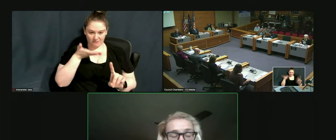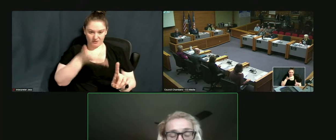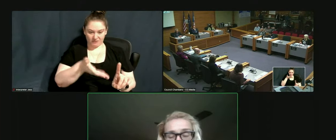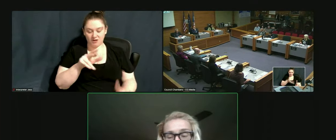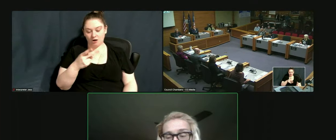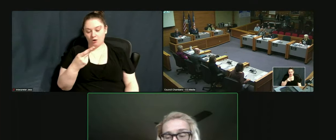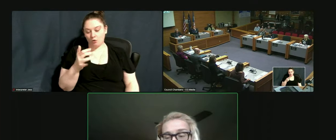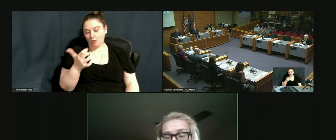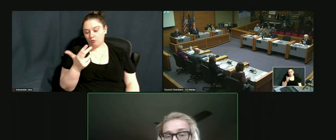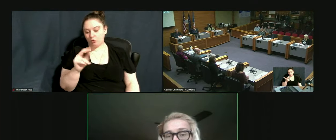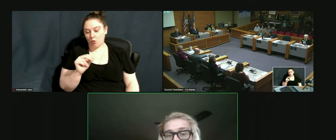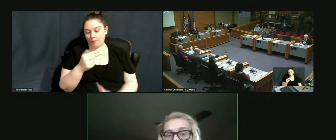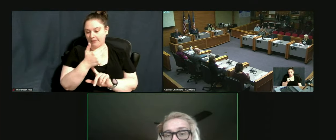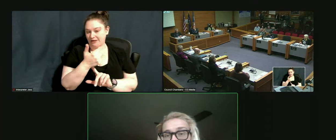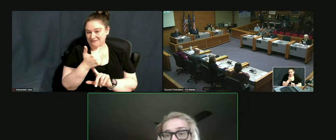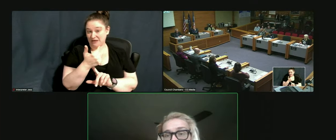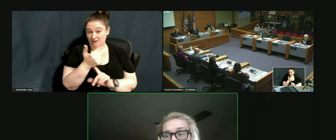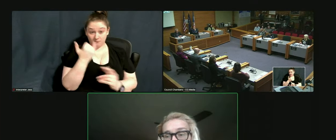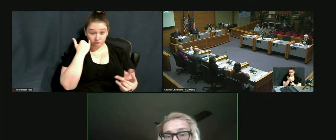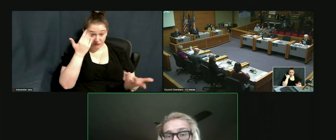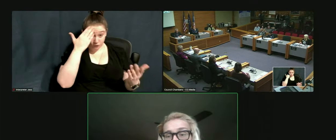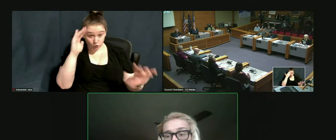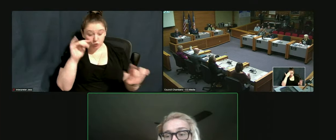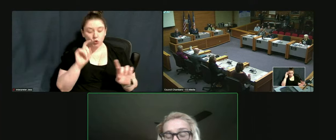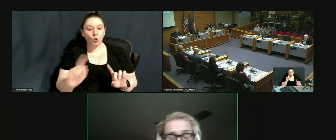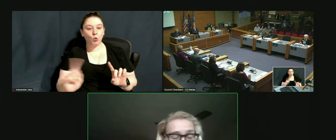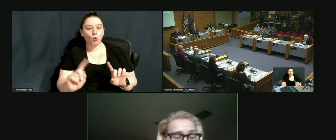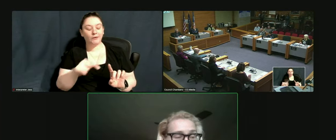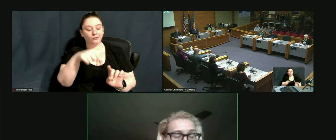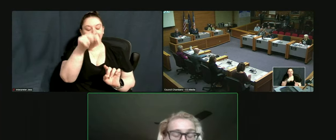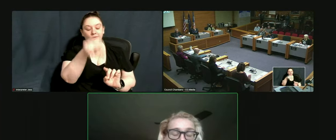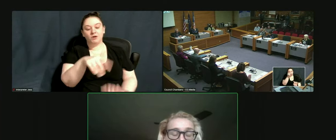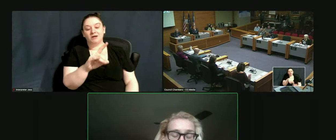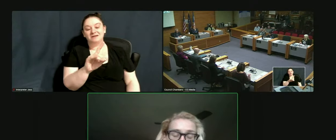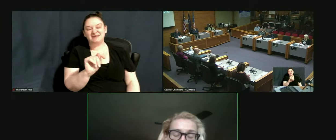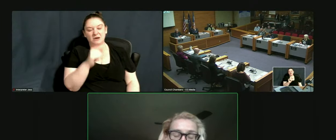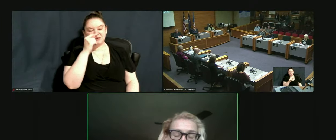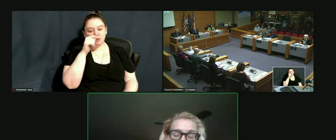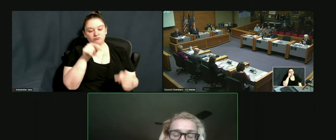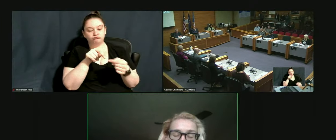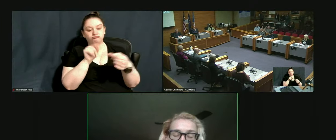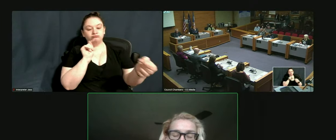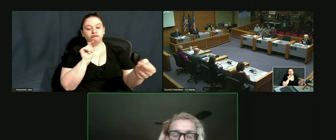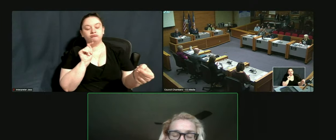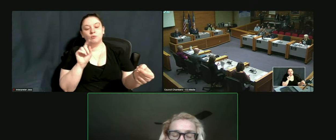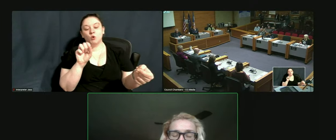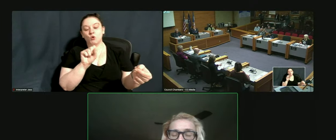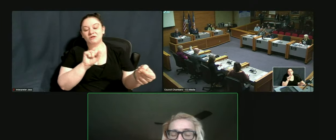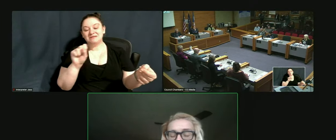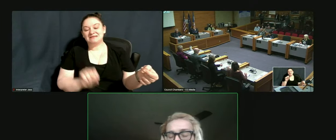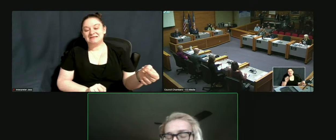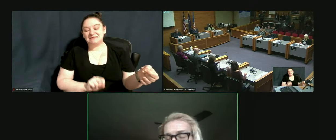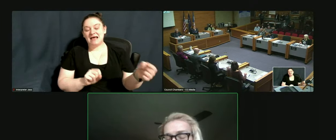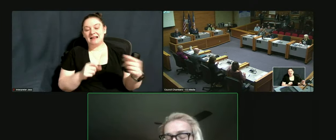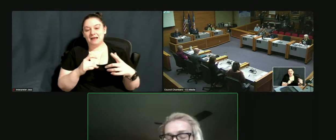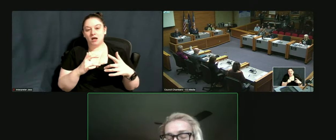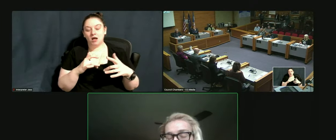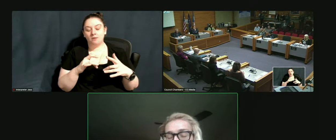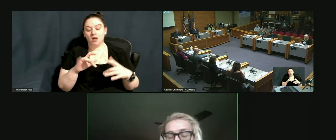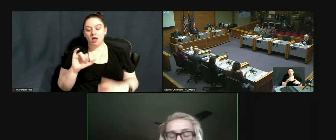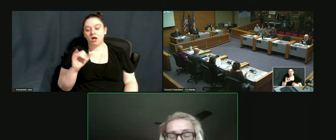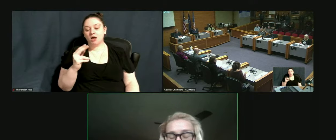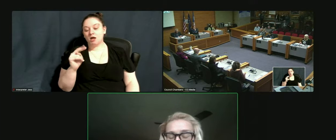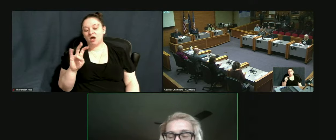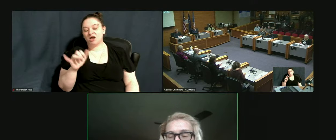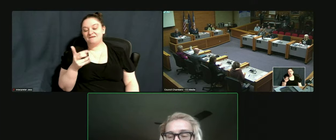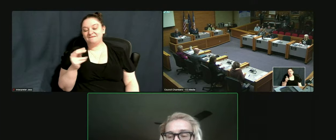in case you're not familiar with it, it is located downtown, kitty corner from the Salem Convention Center. It is truly